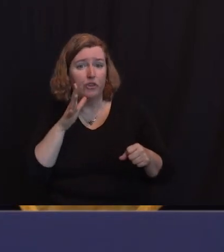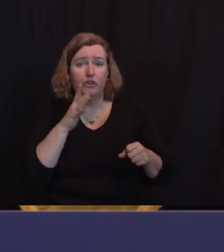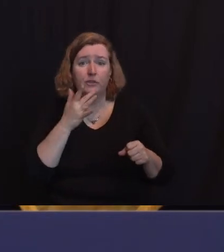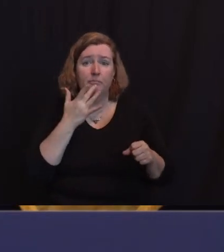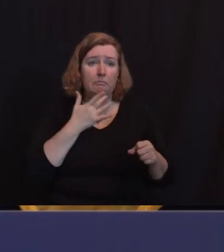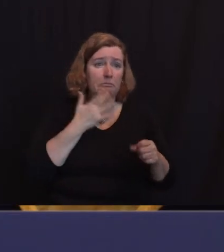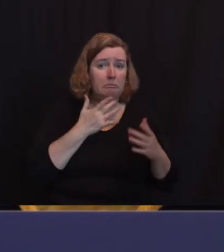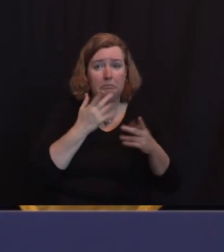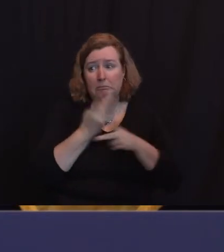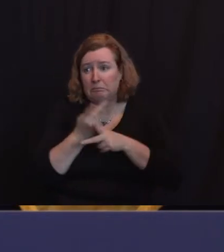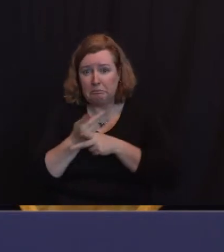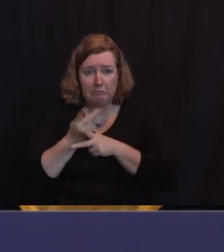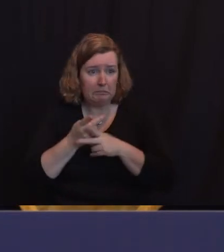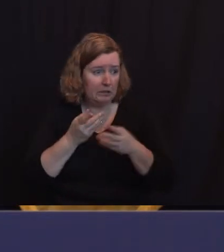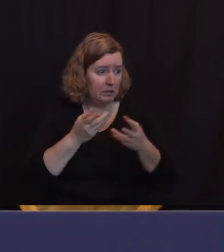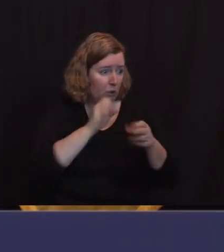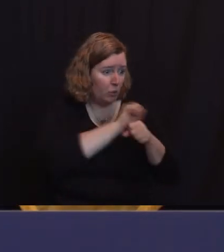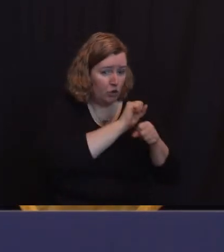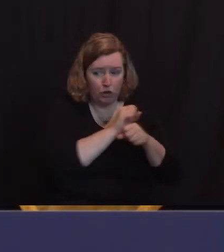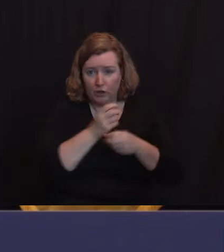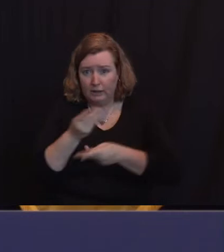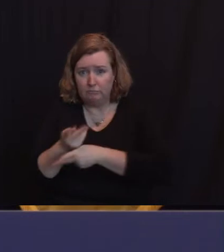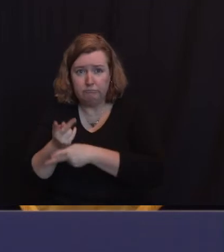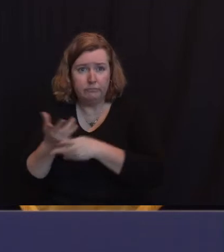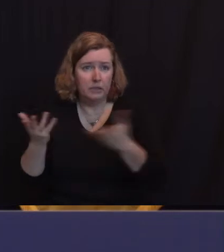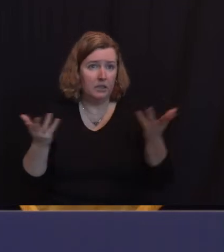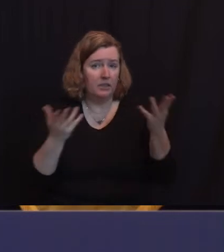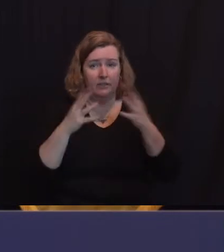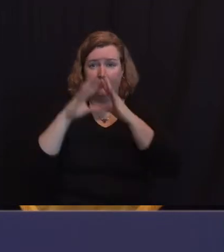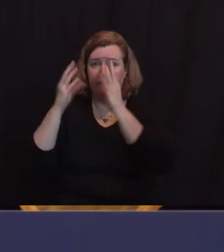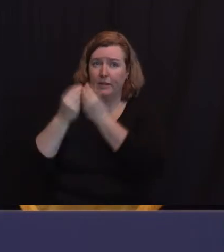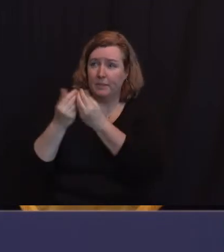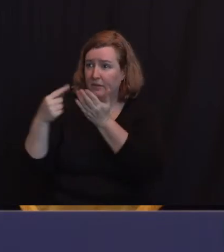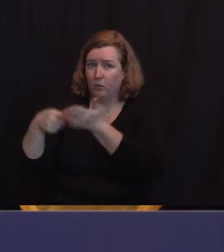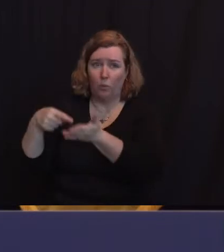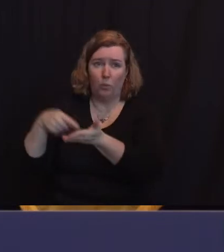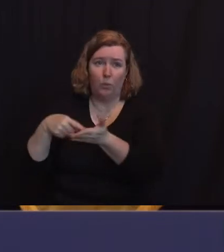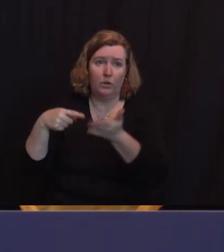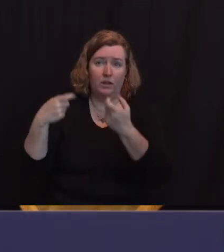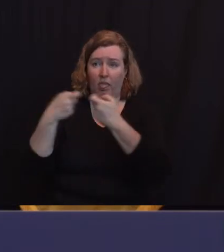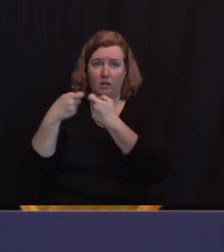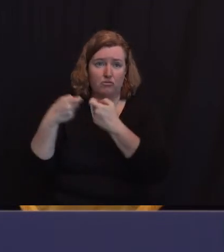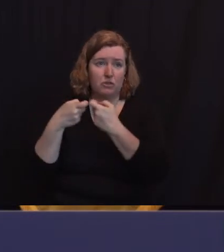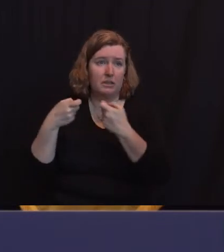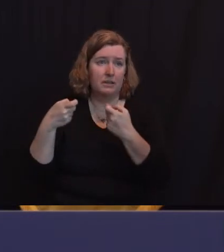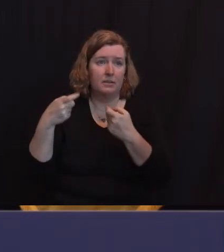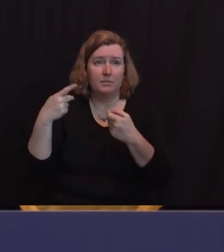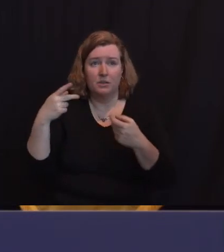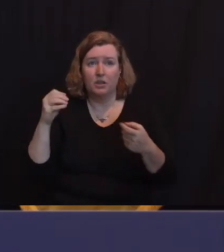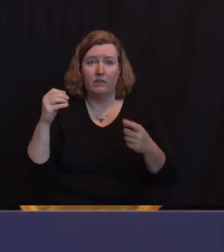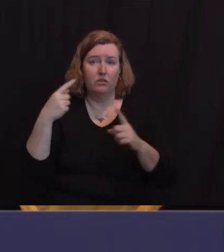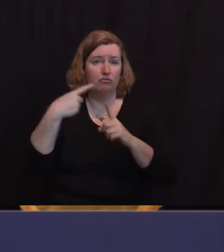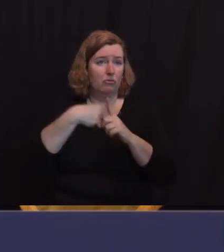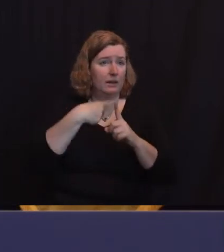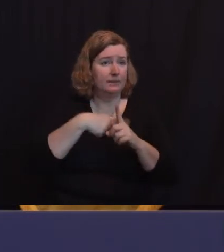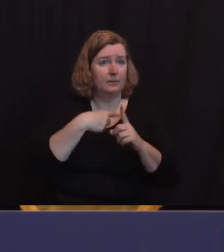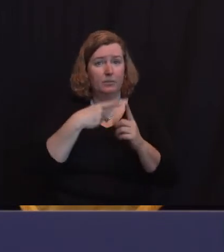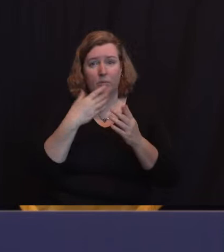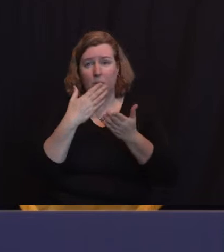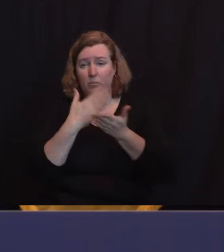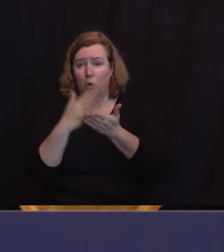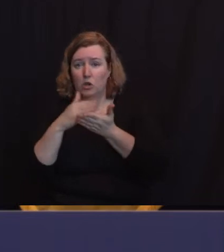childcare, or families that are in arrears on utilities, rent, mortgage payments.